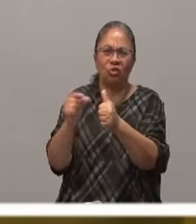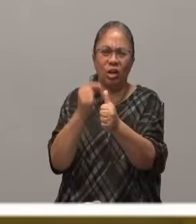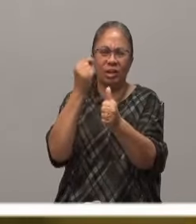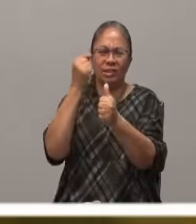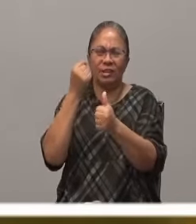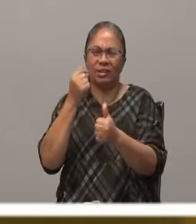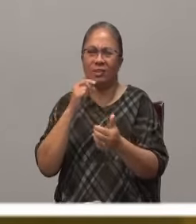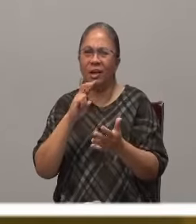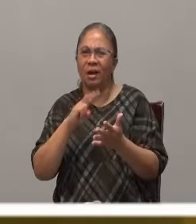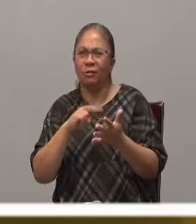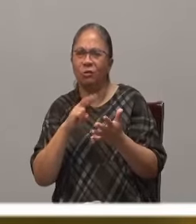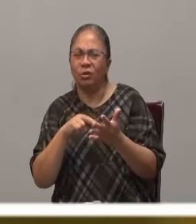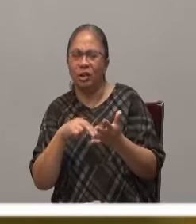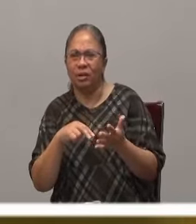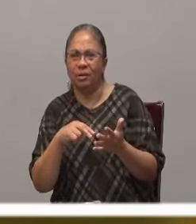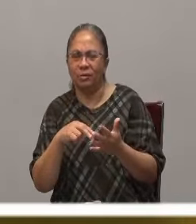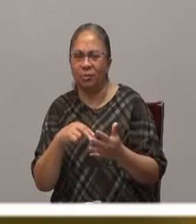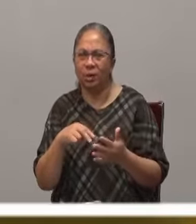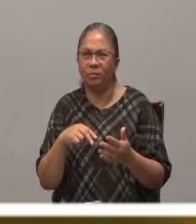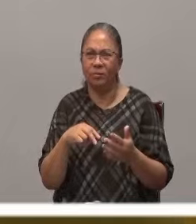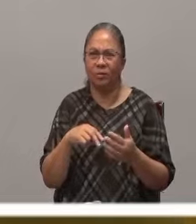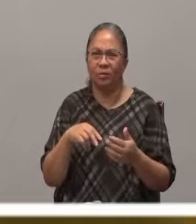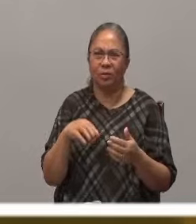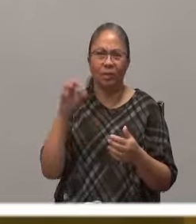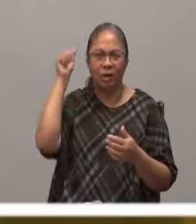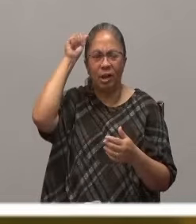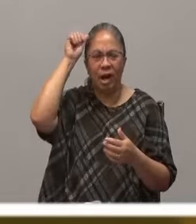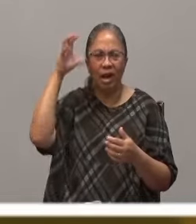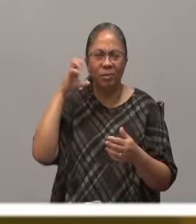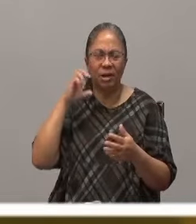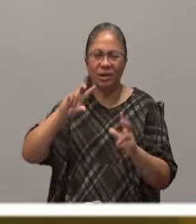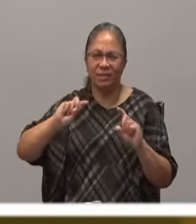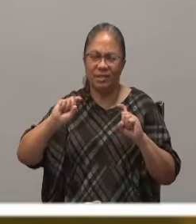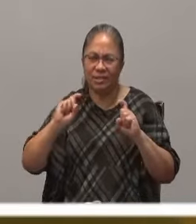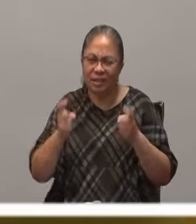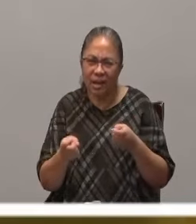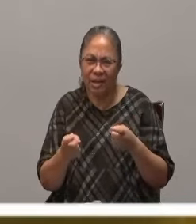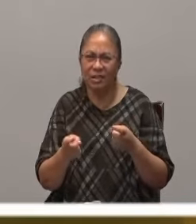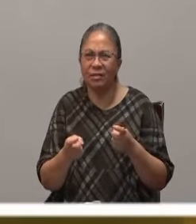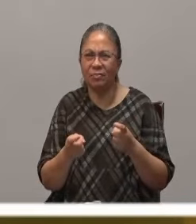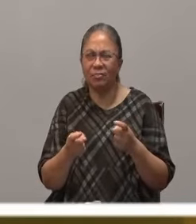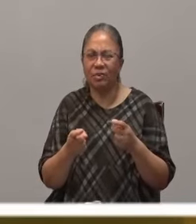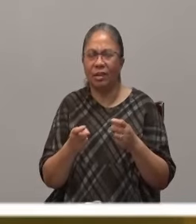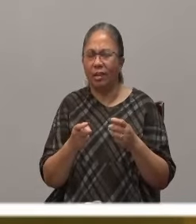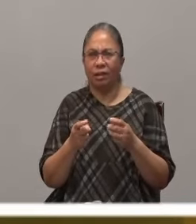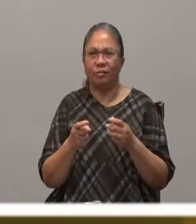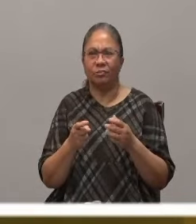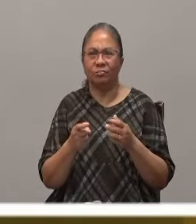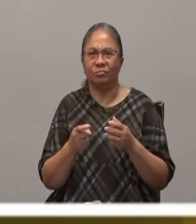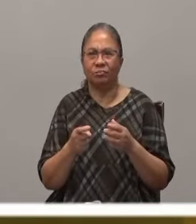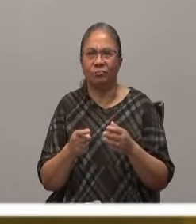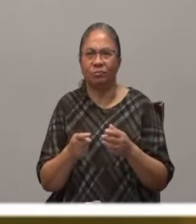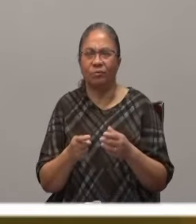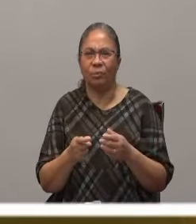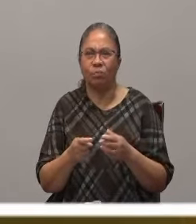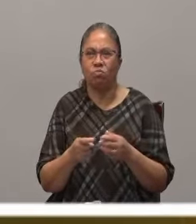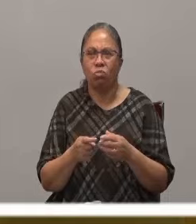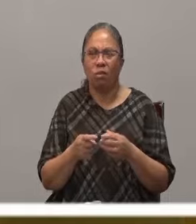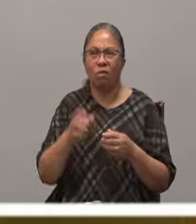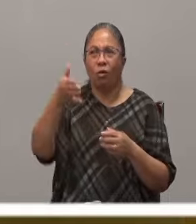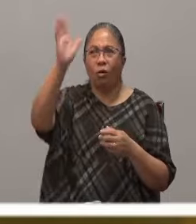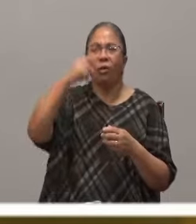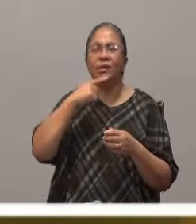as soon as the fall happened, the prophecy from God himself was that I will set enmity between